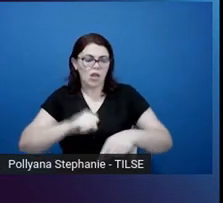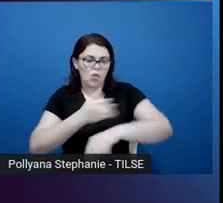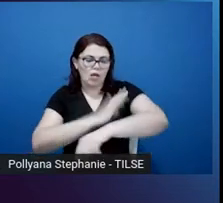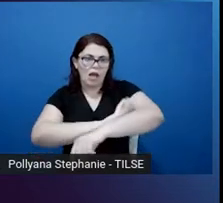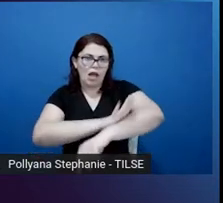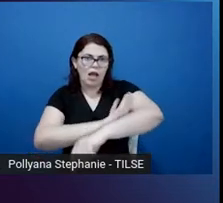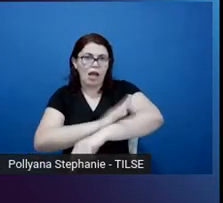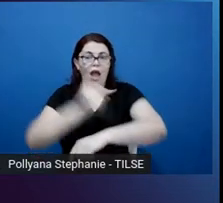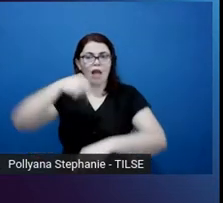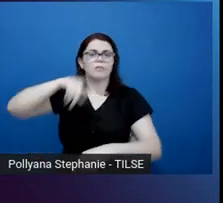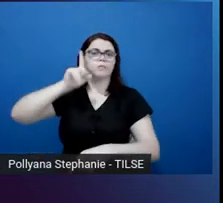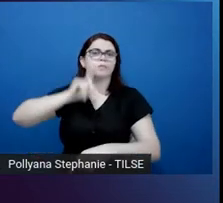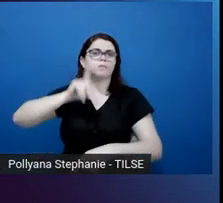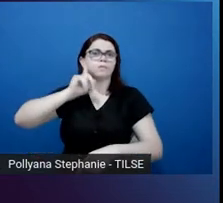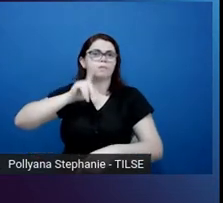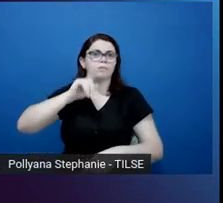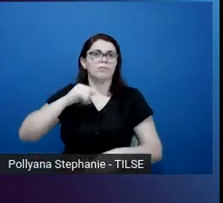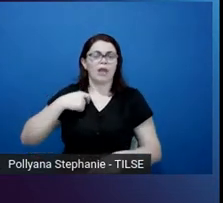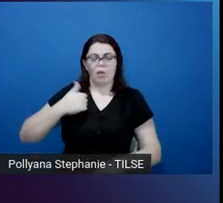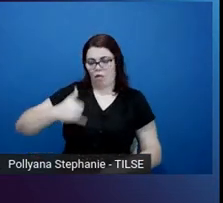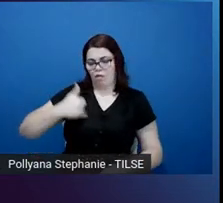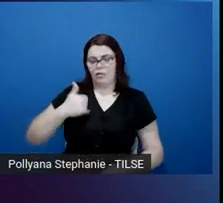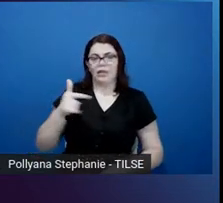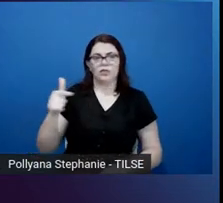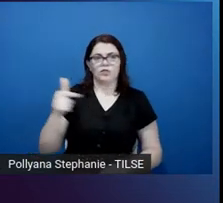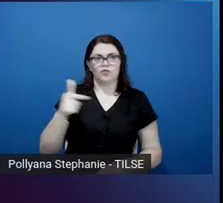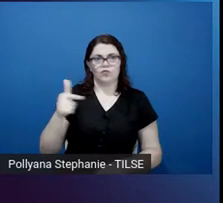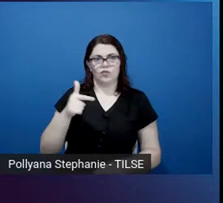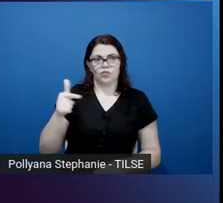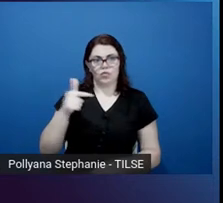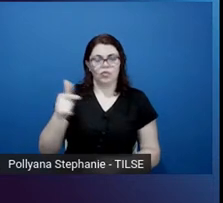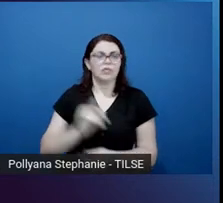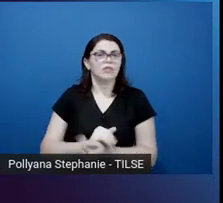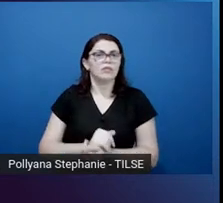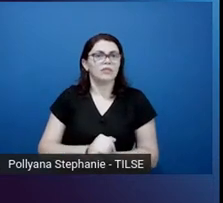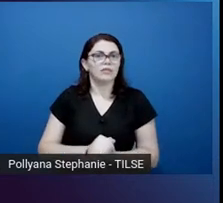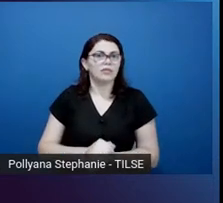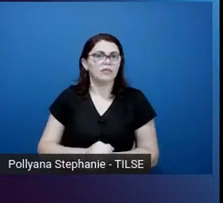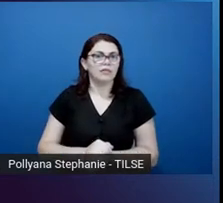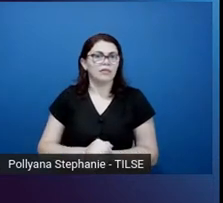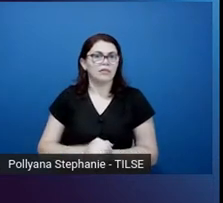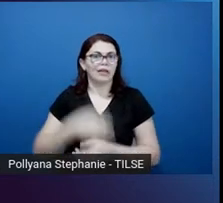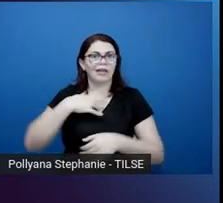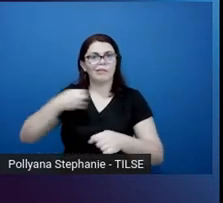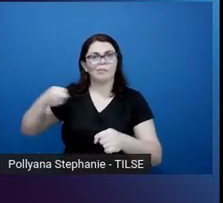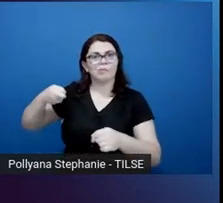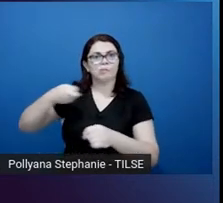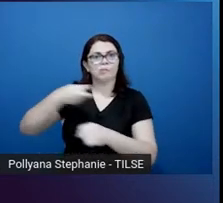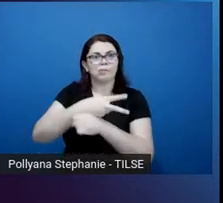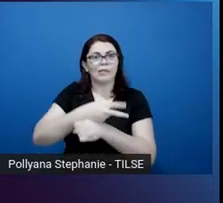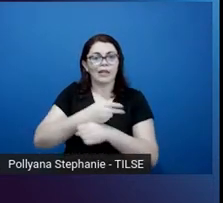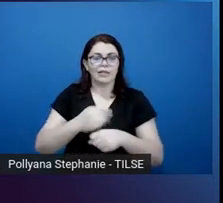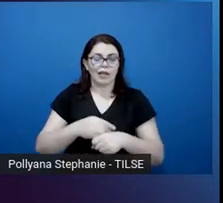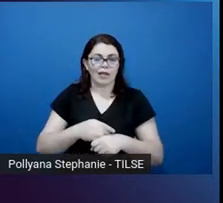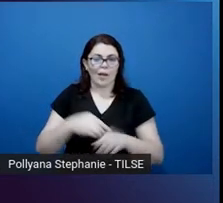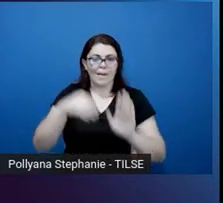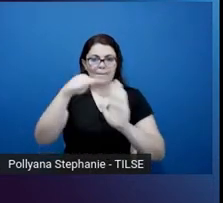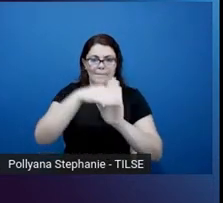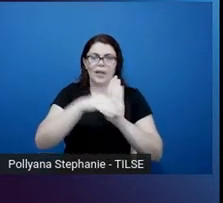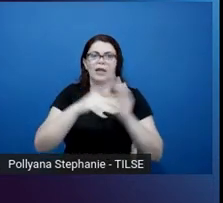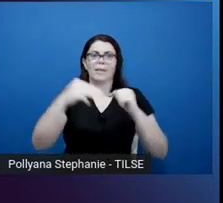in the US, I was 22 and I had been admitted into a master's program in